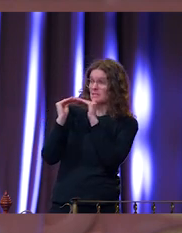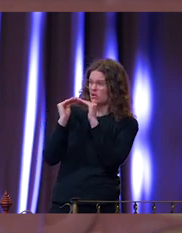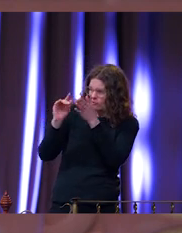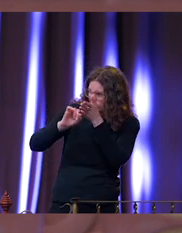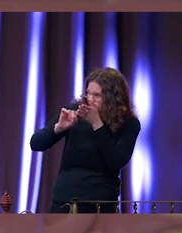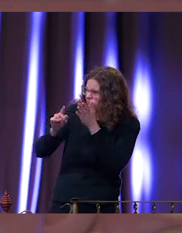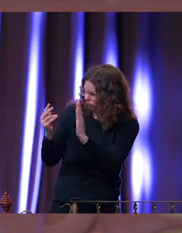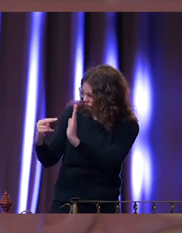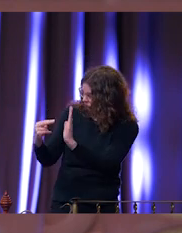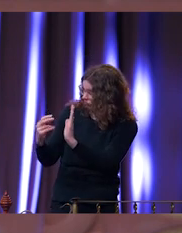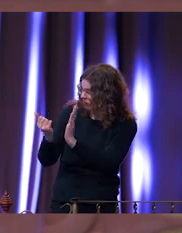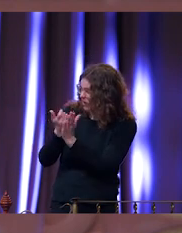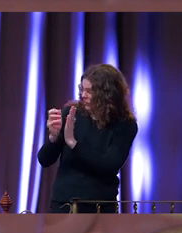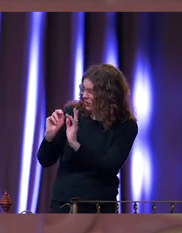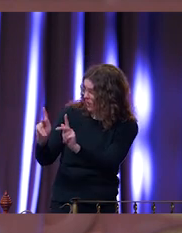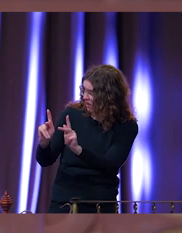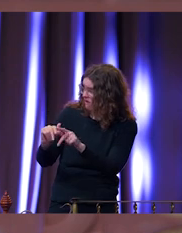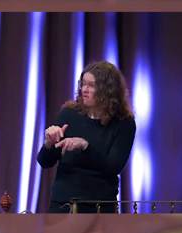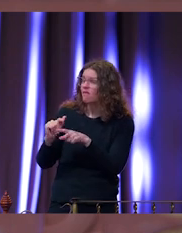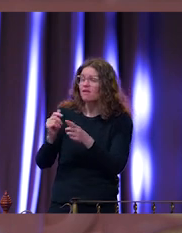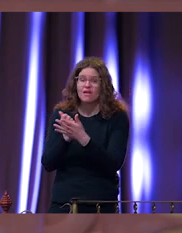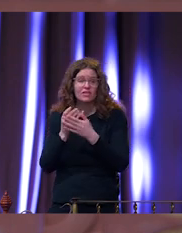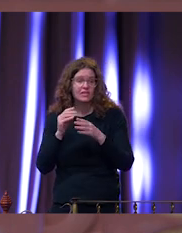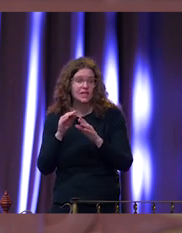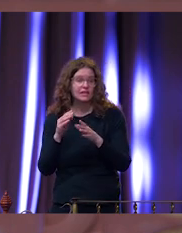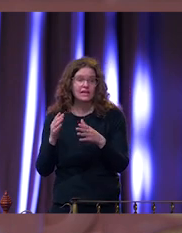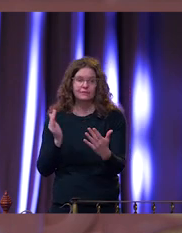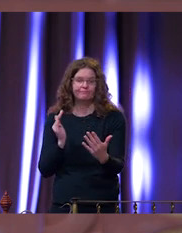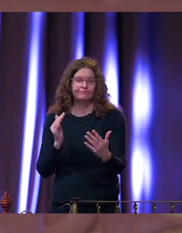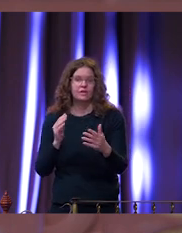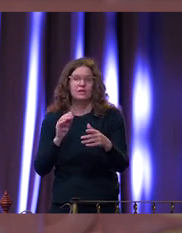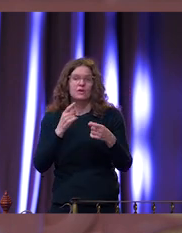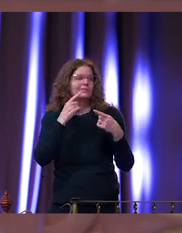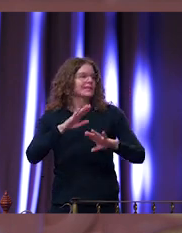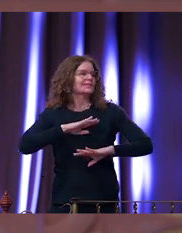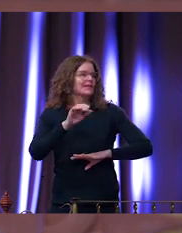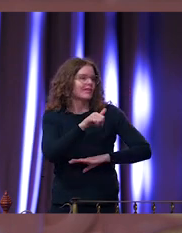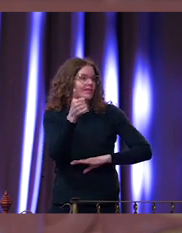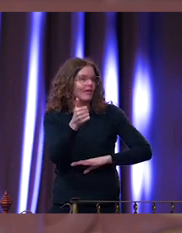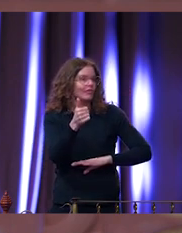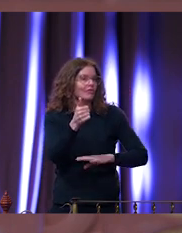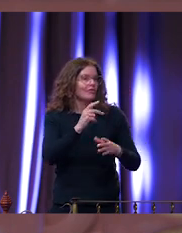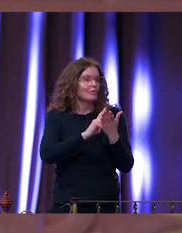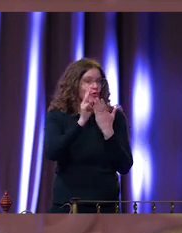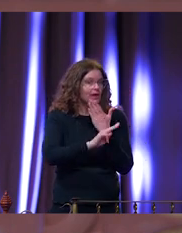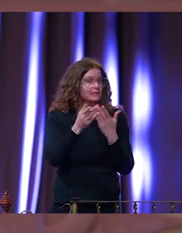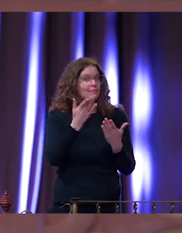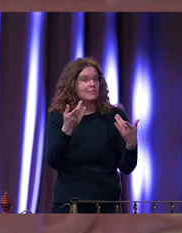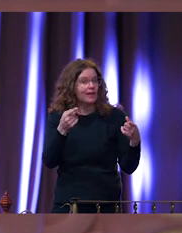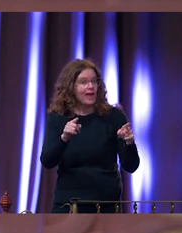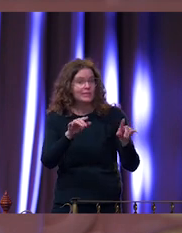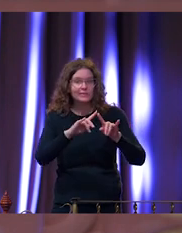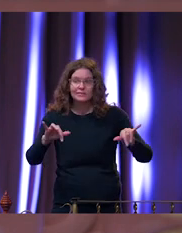know, the stuff that we're doing and the stuff that we're putting out there is a complement to other grant programs that might also be happening. And we know that you guys need